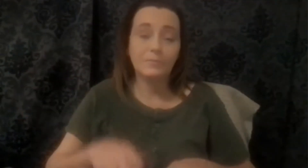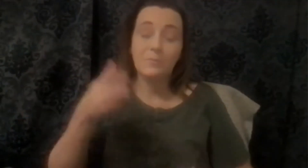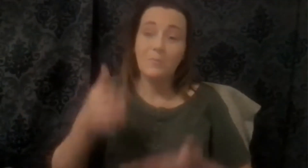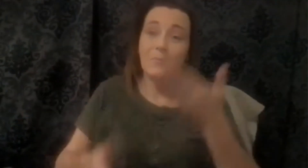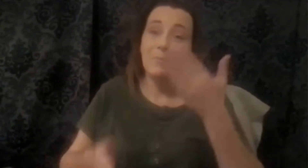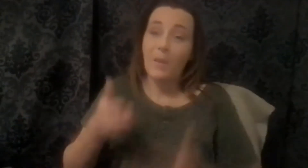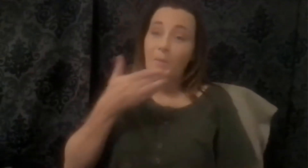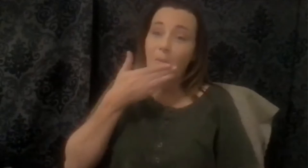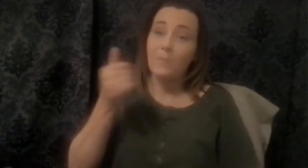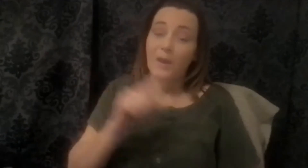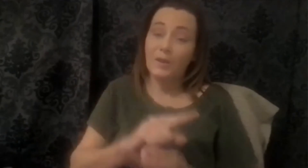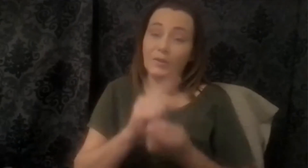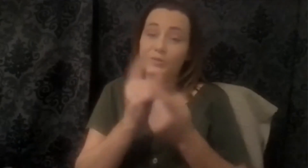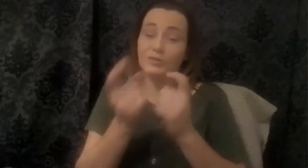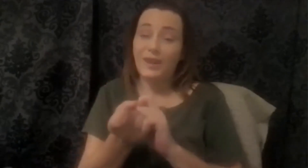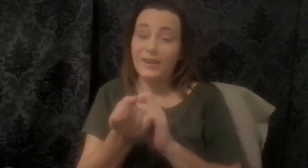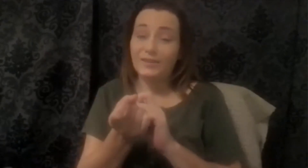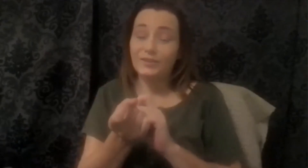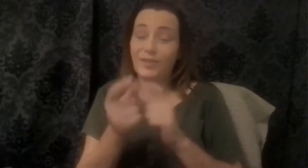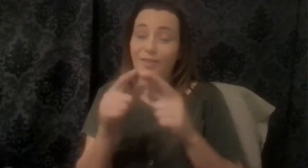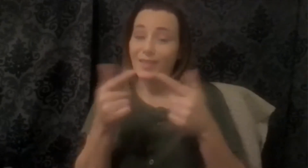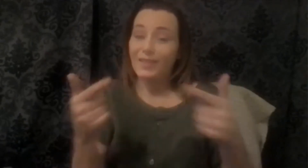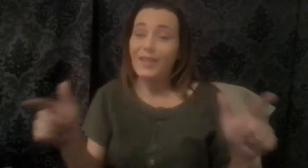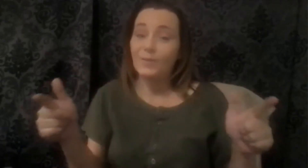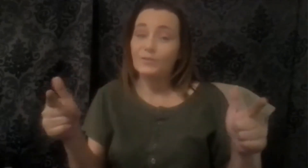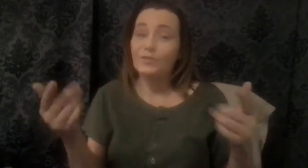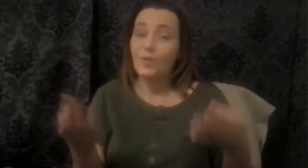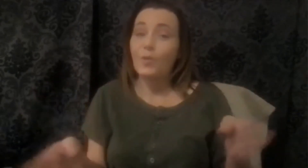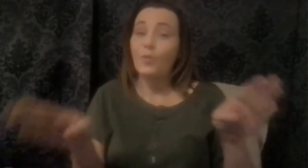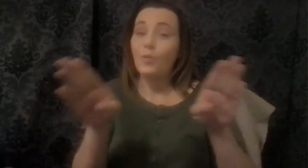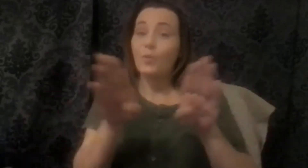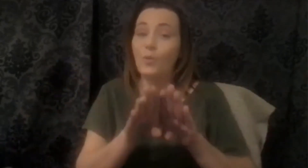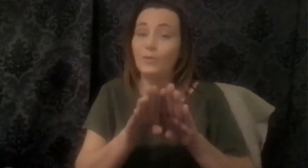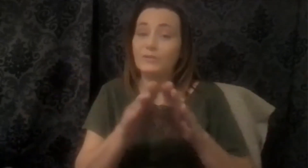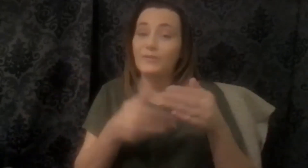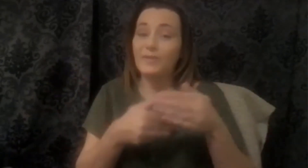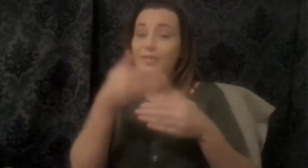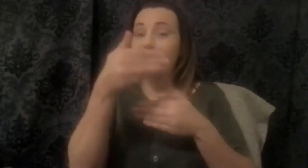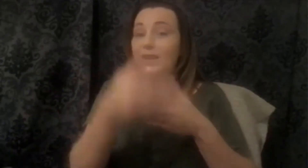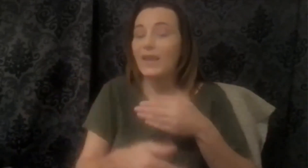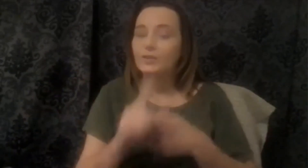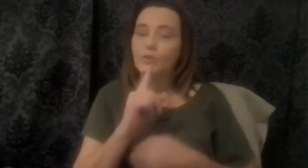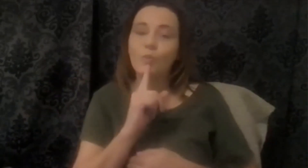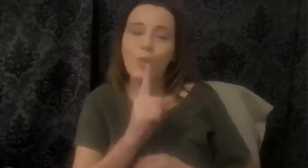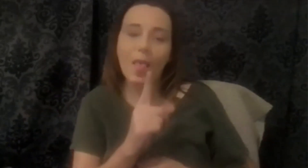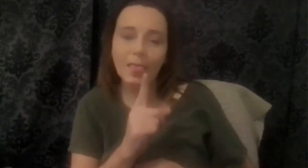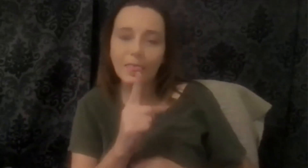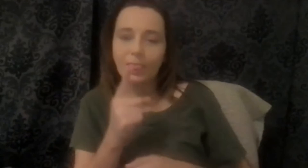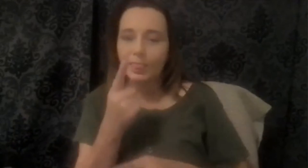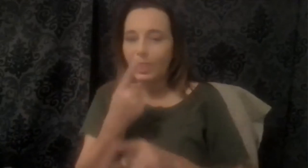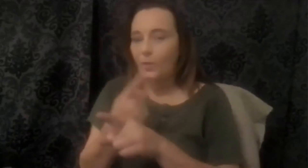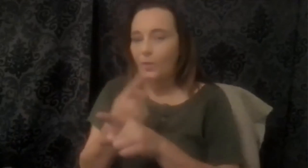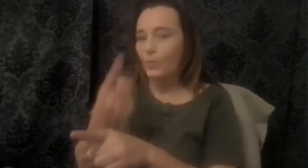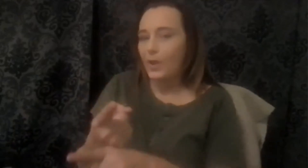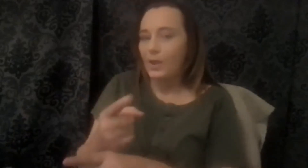that language to the close of the next real or regular WSC?